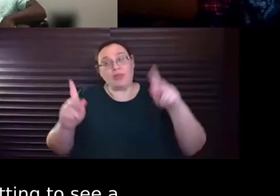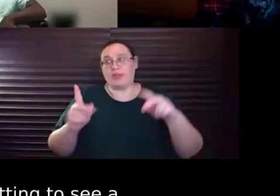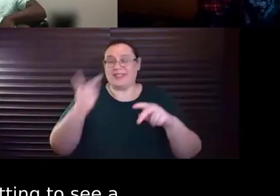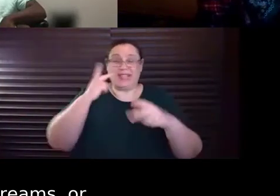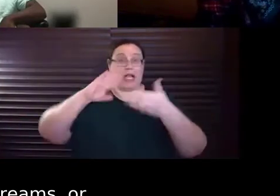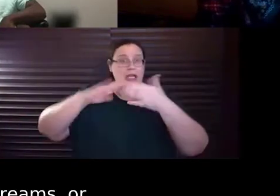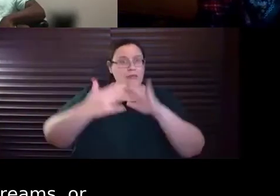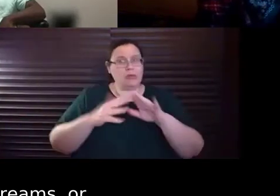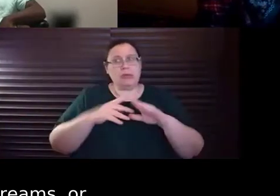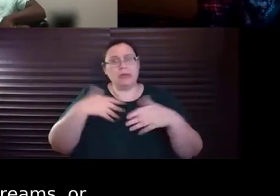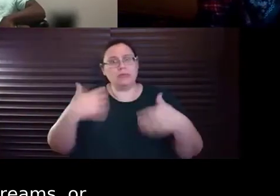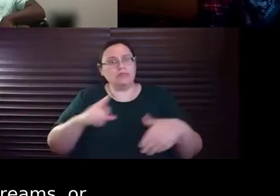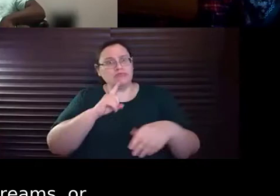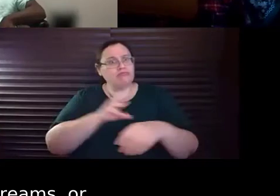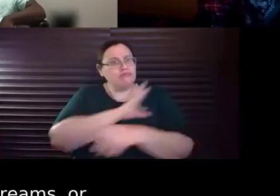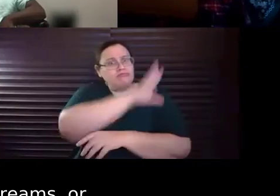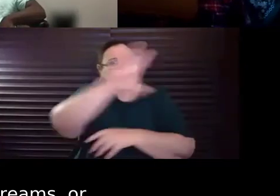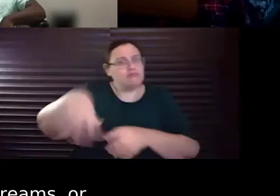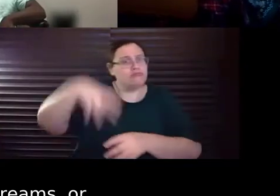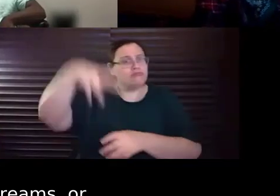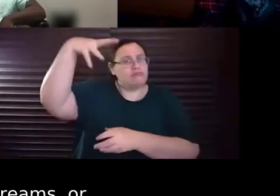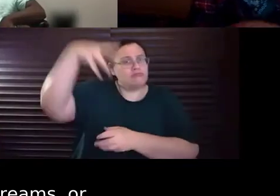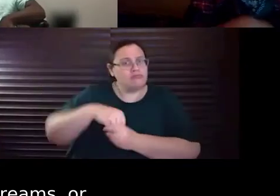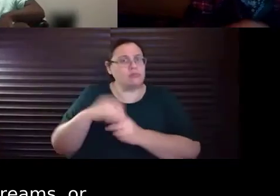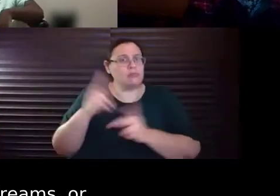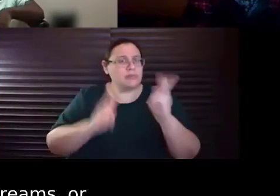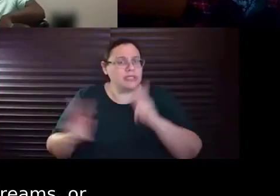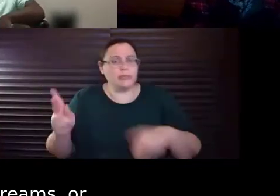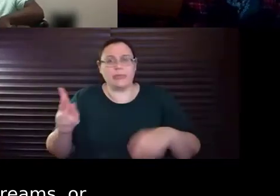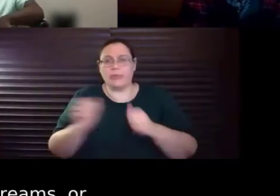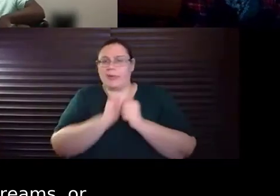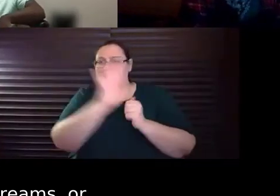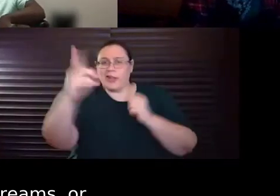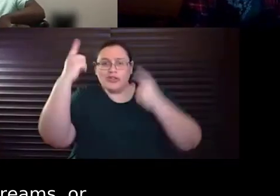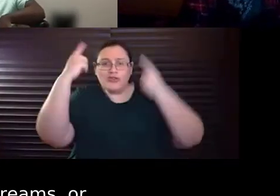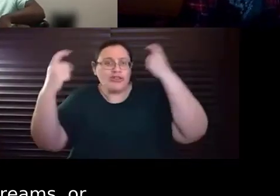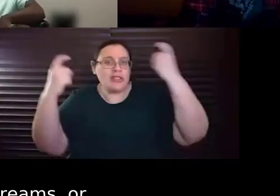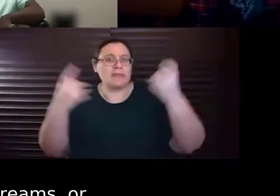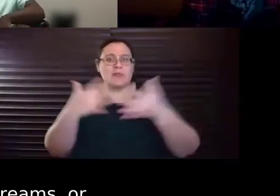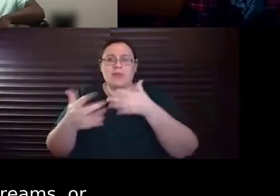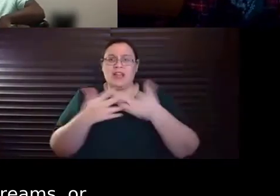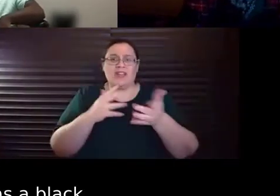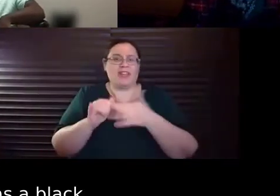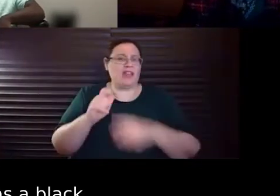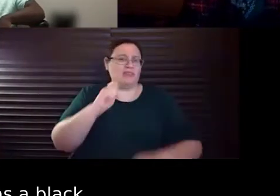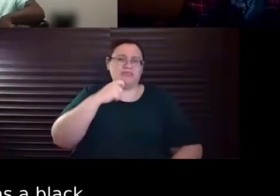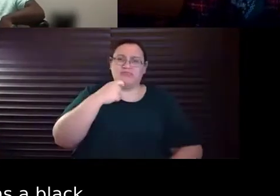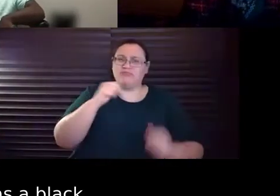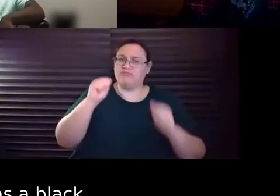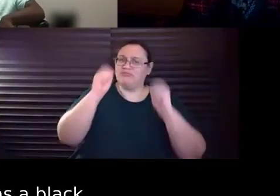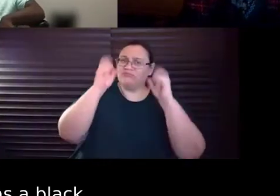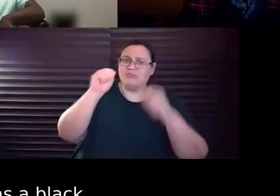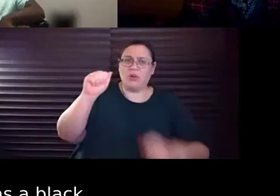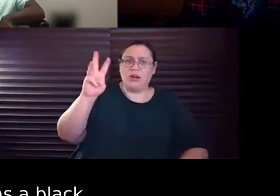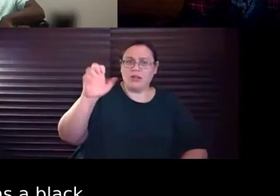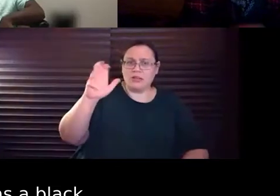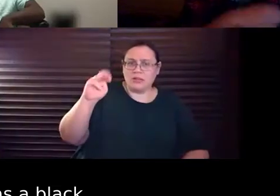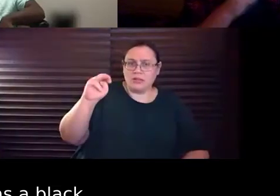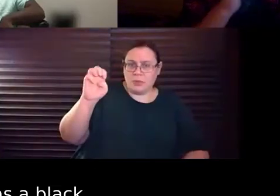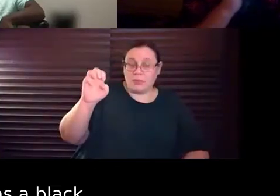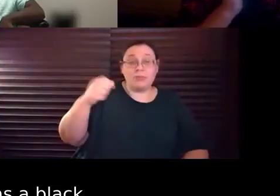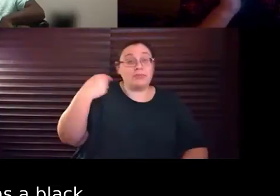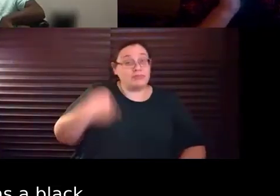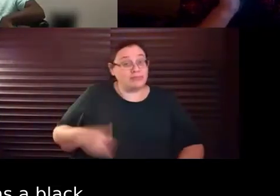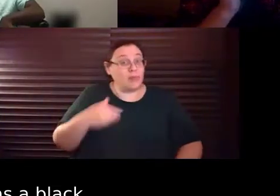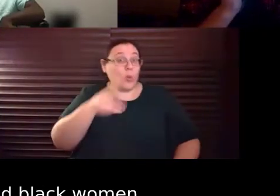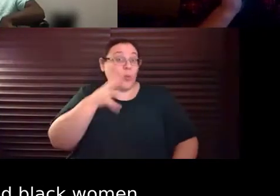community, of dreams or whatever, that was awesome. But however, as a Black woman, I